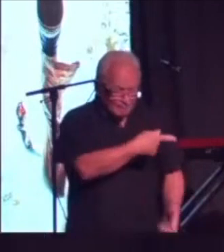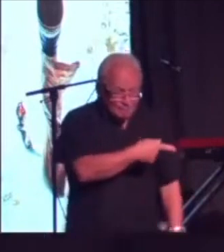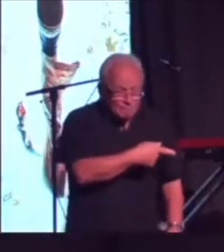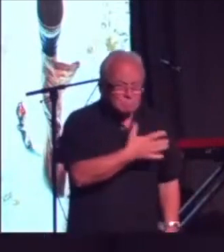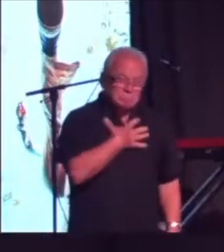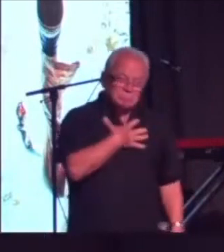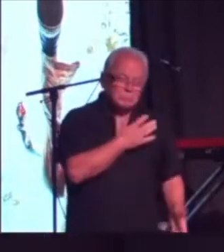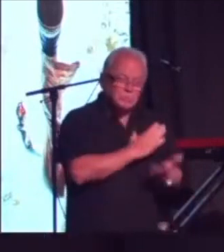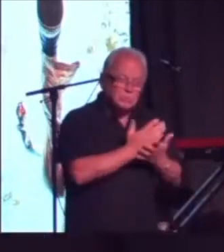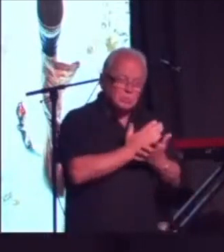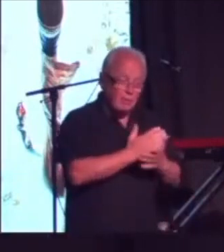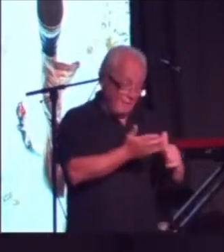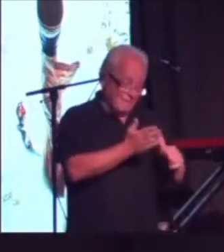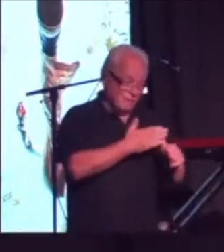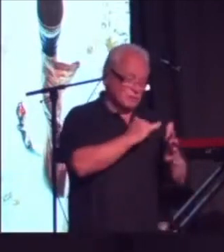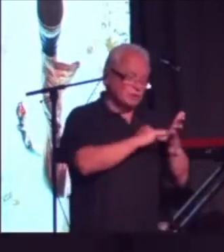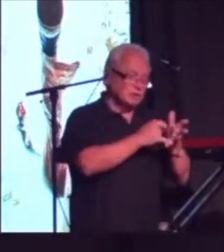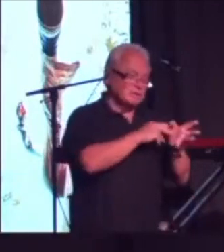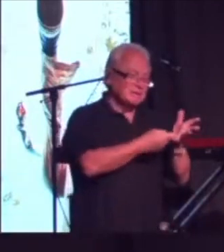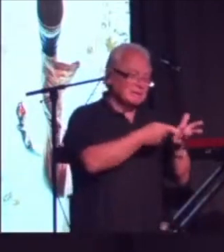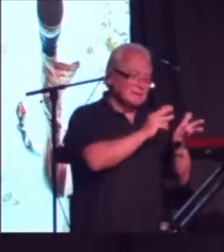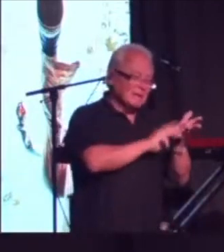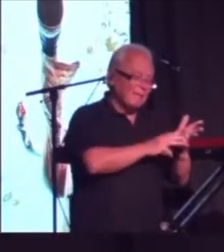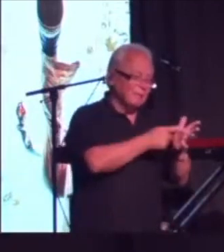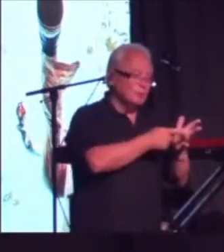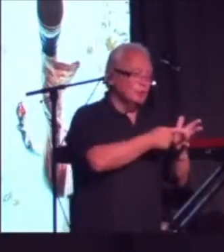carefully. 1 Samuel 16, verses 21 and